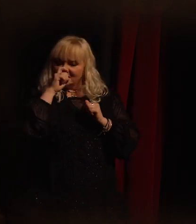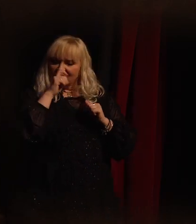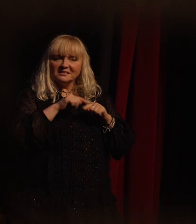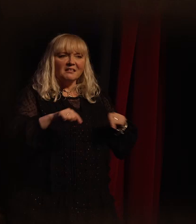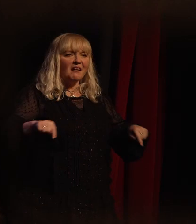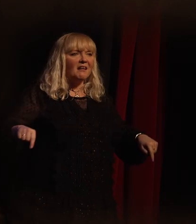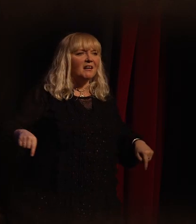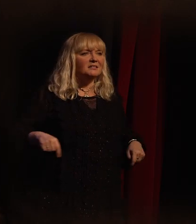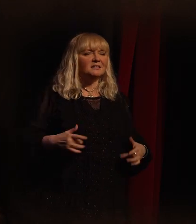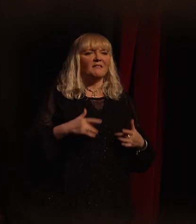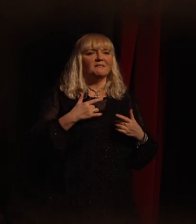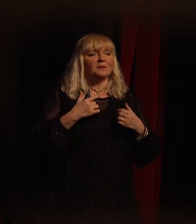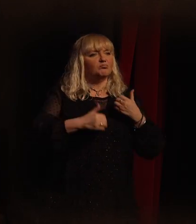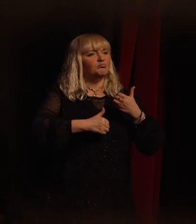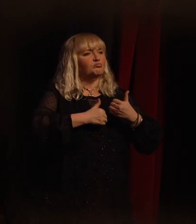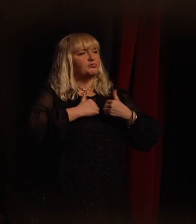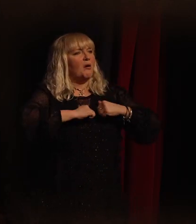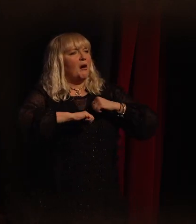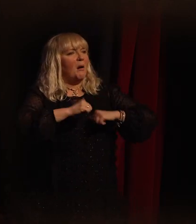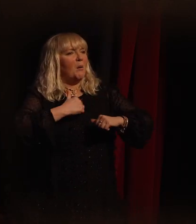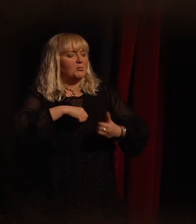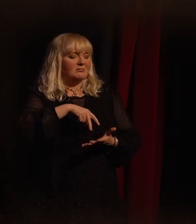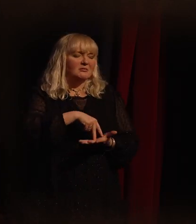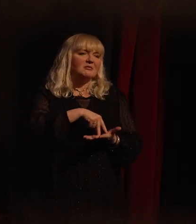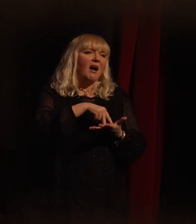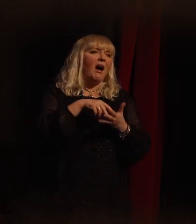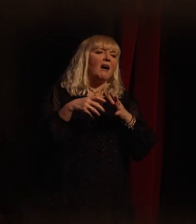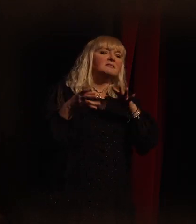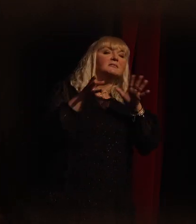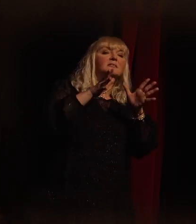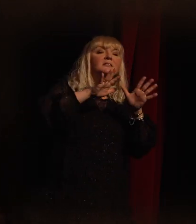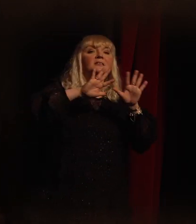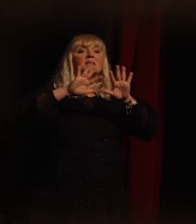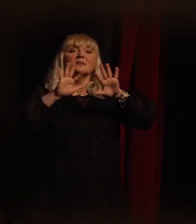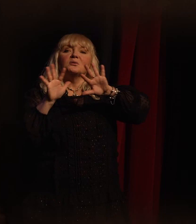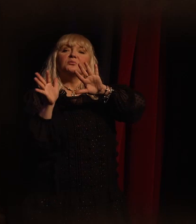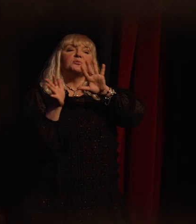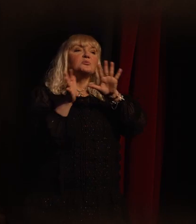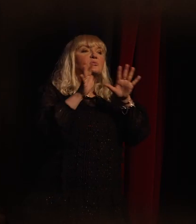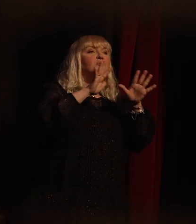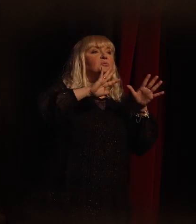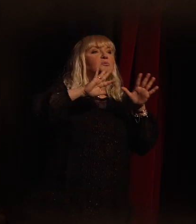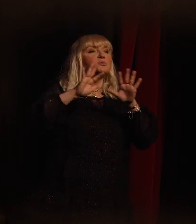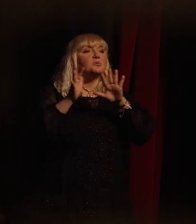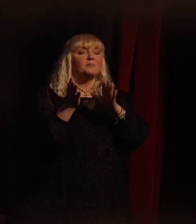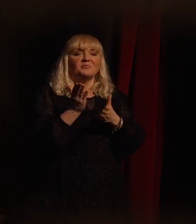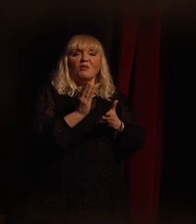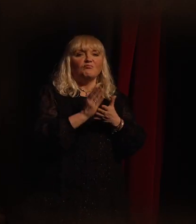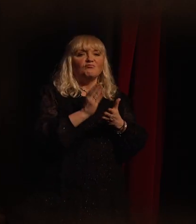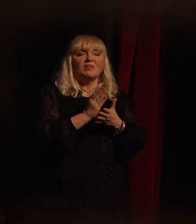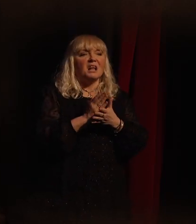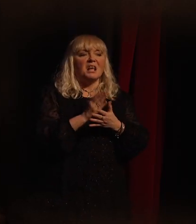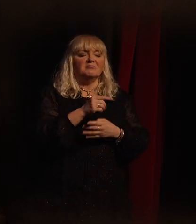full and newer fashions blow, doth not retract a single spice